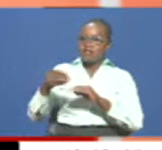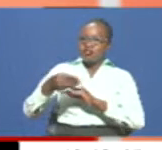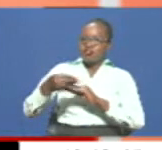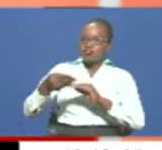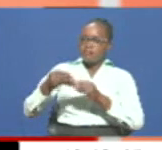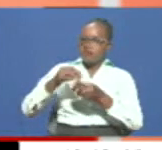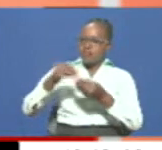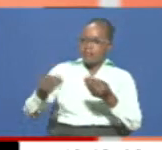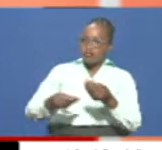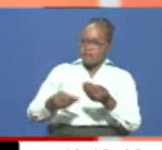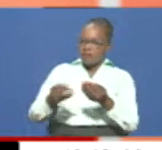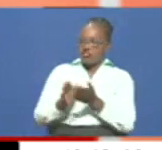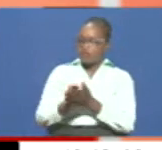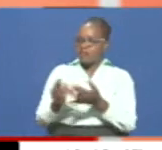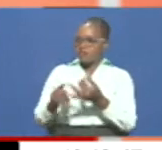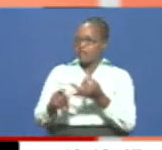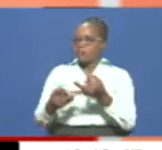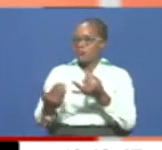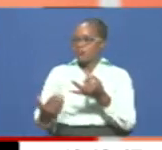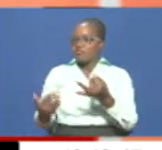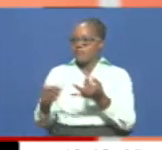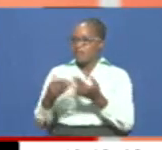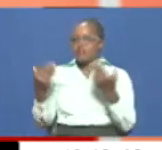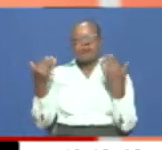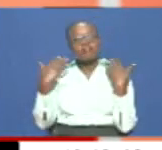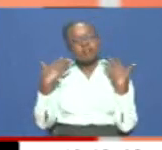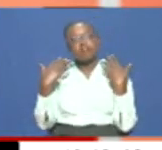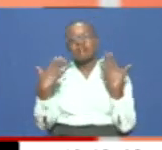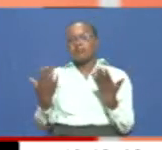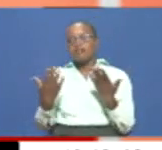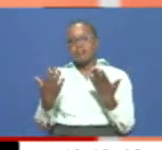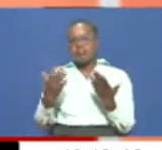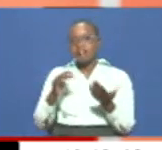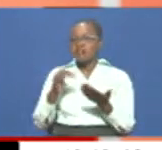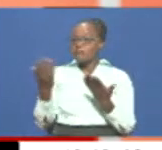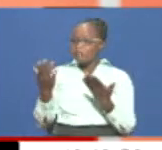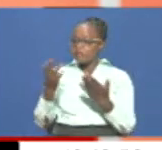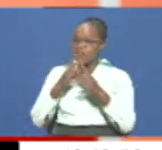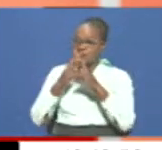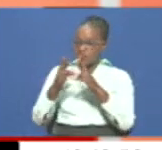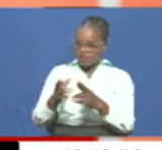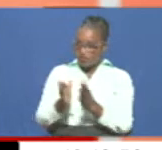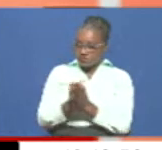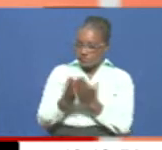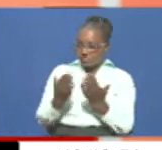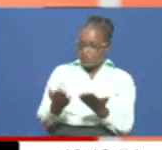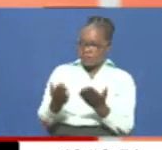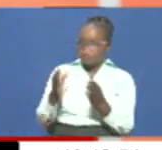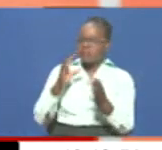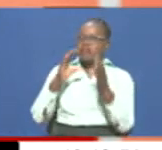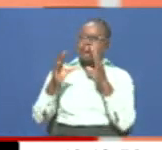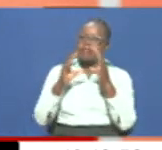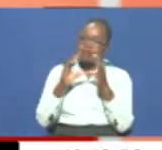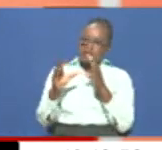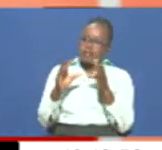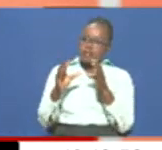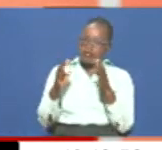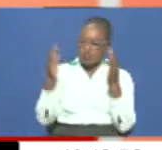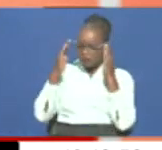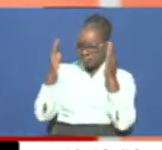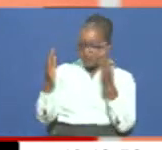kit, from accommodation to performance. Mm-hmm. I believe that is where now the conversation, that is where the focus can